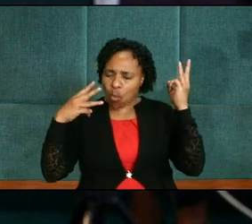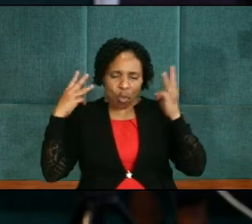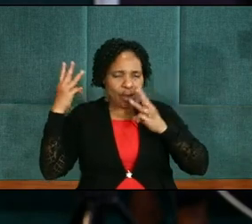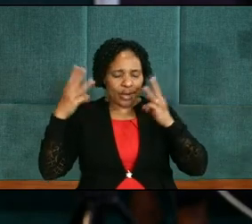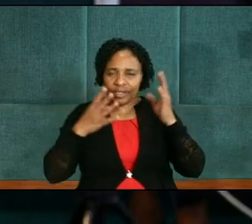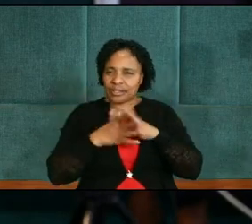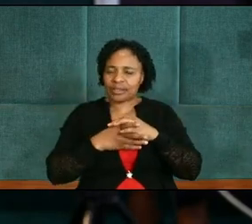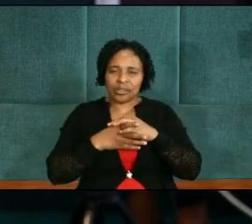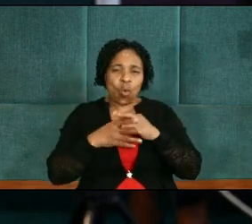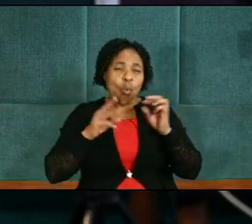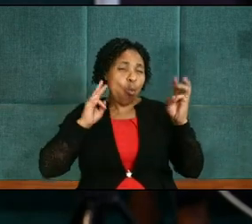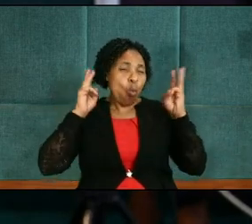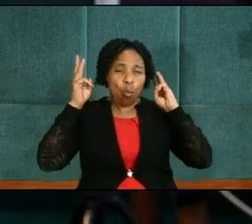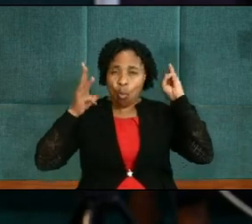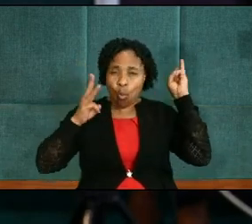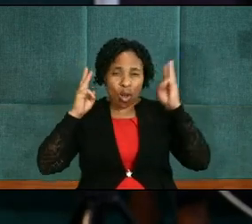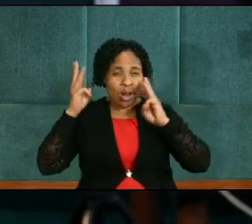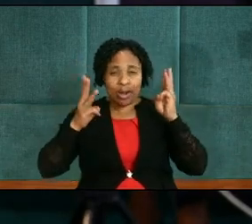Worried for my church.